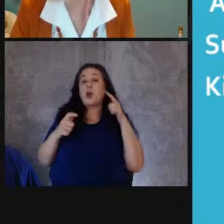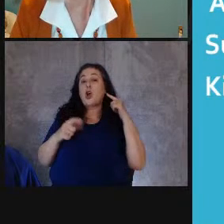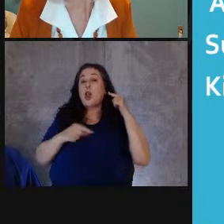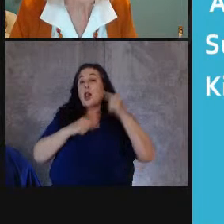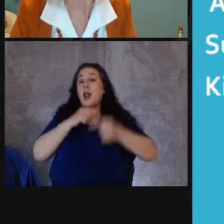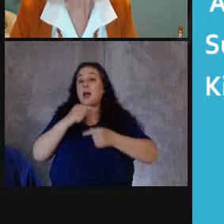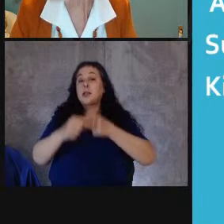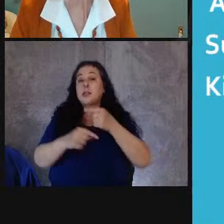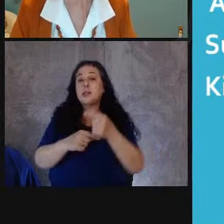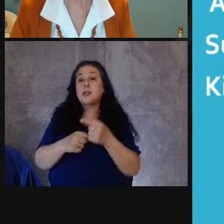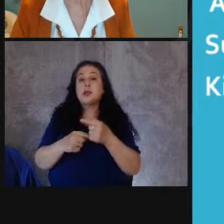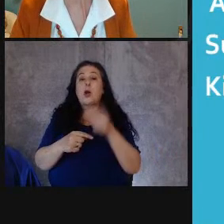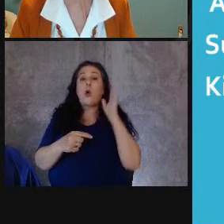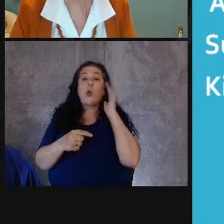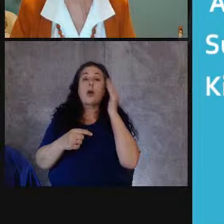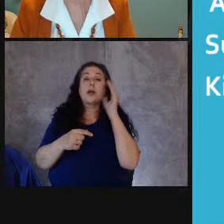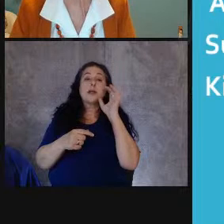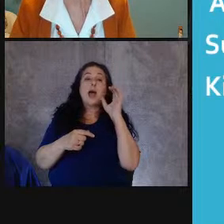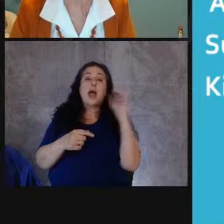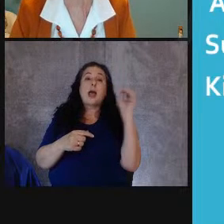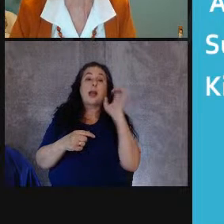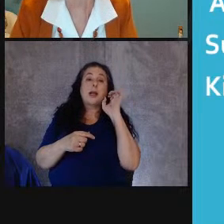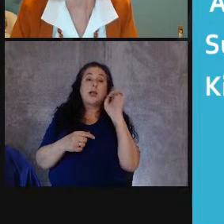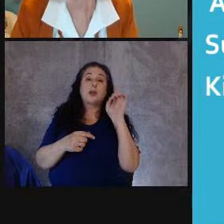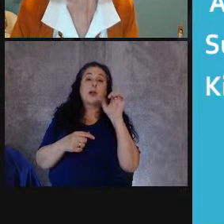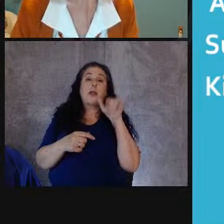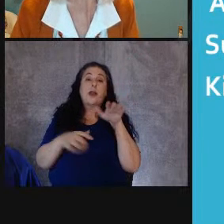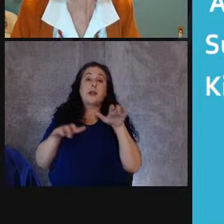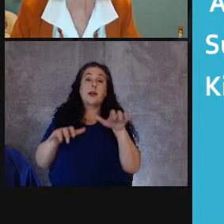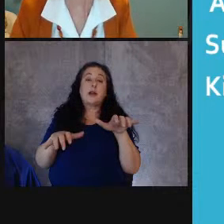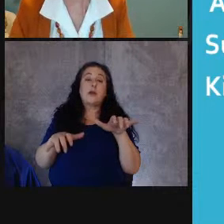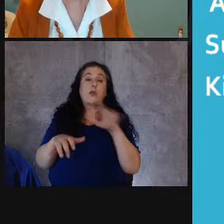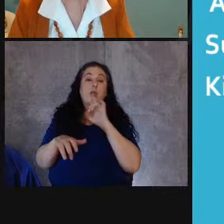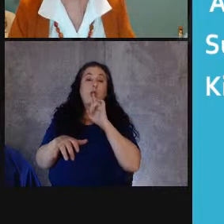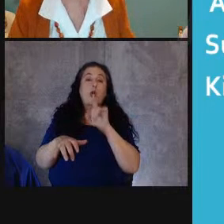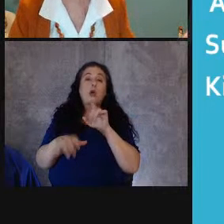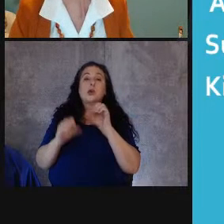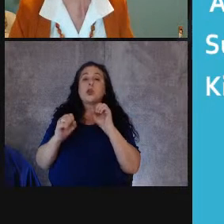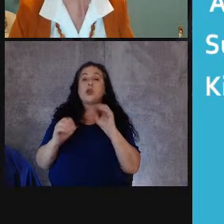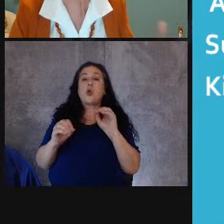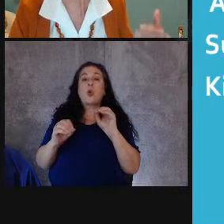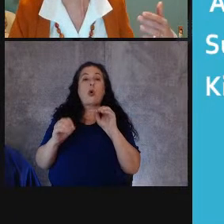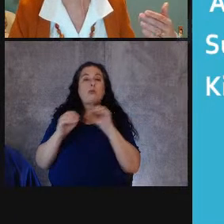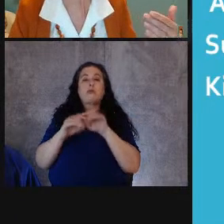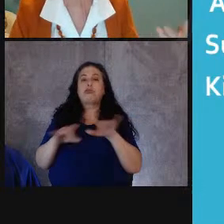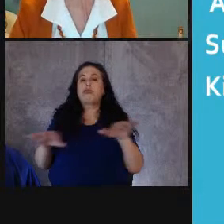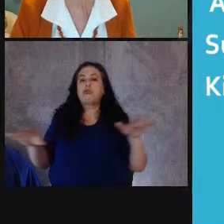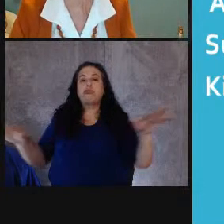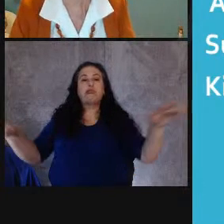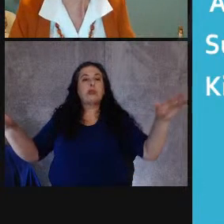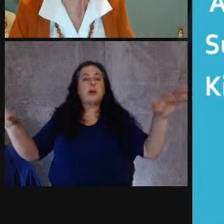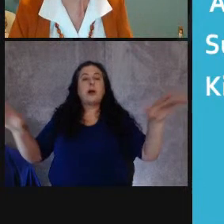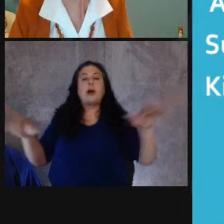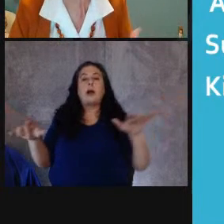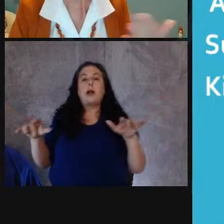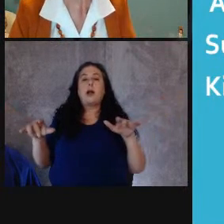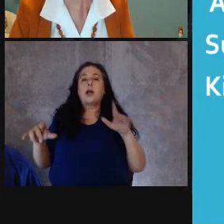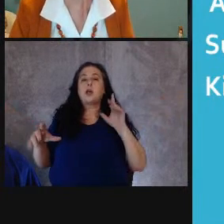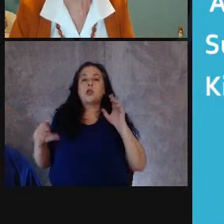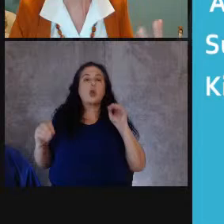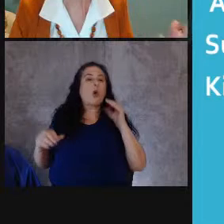probably just awareness and education. These activities were so widespread and they were so